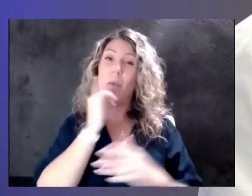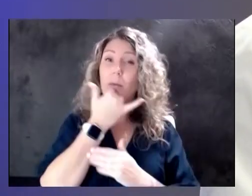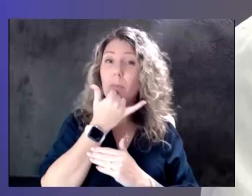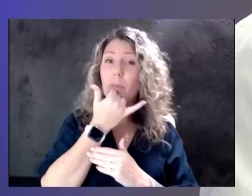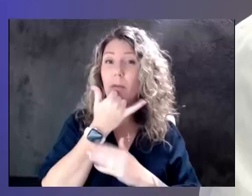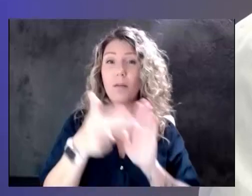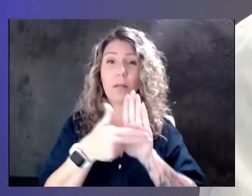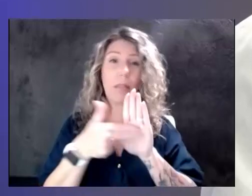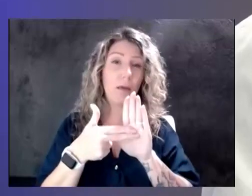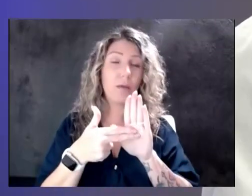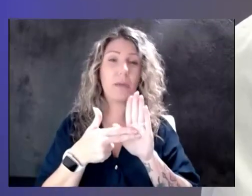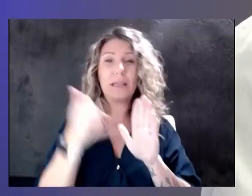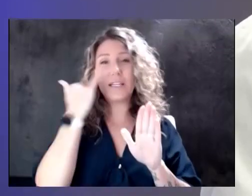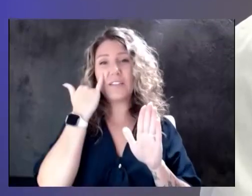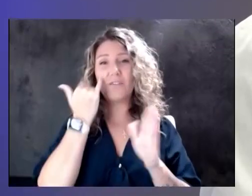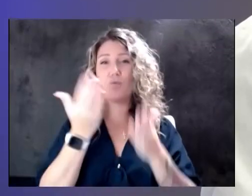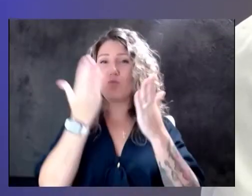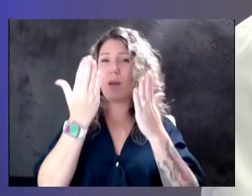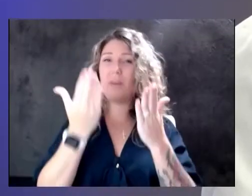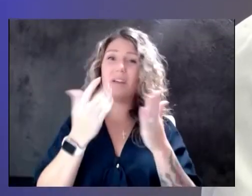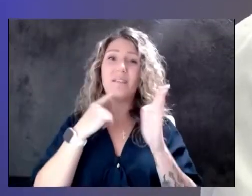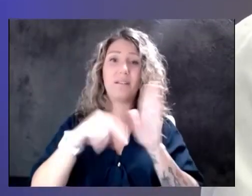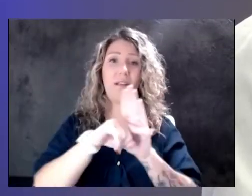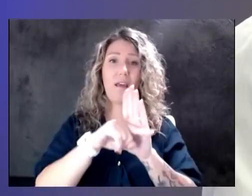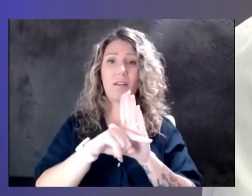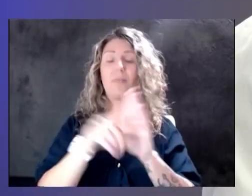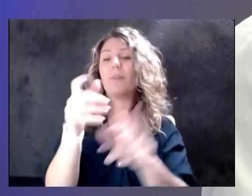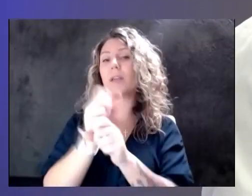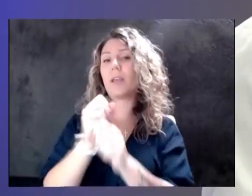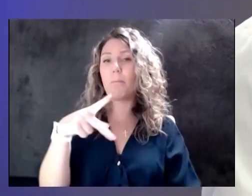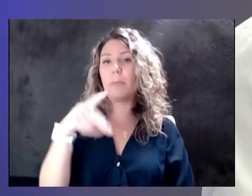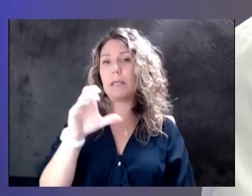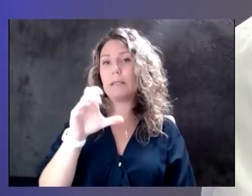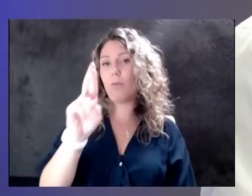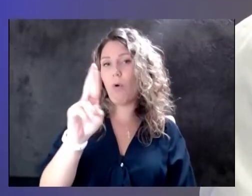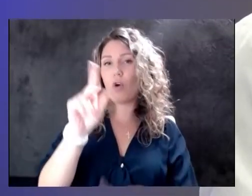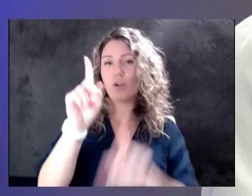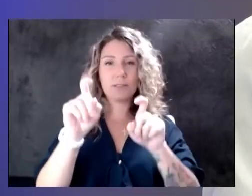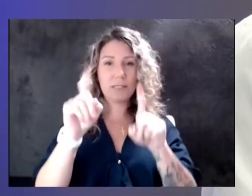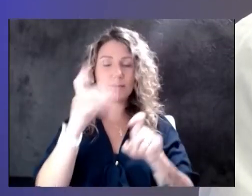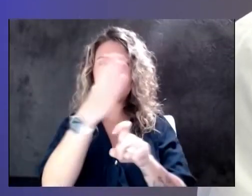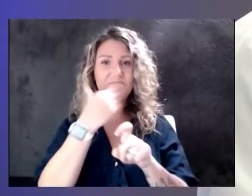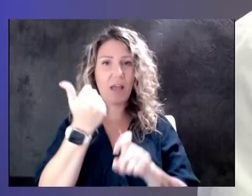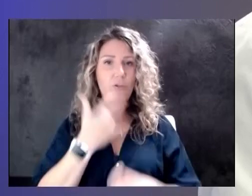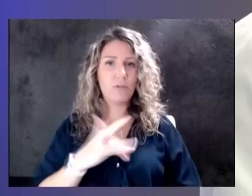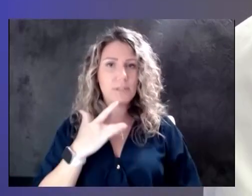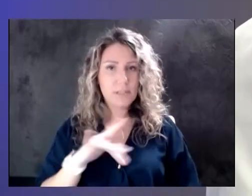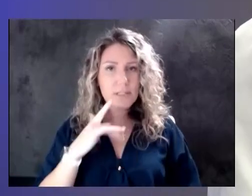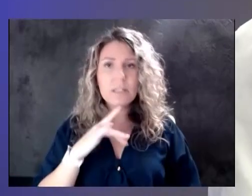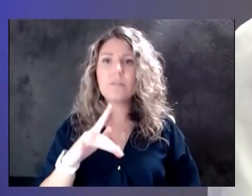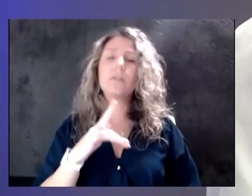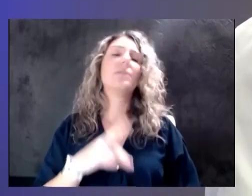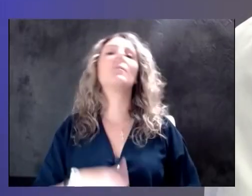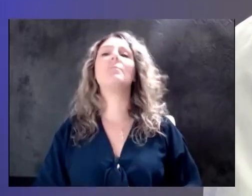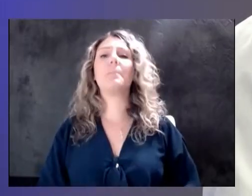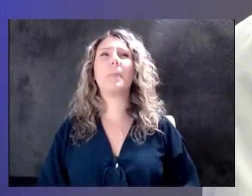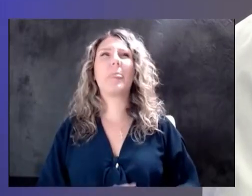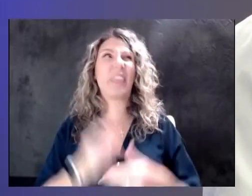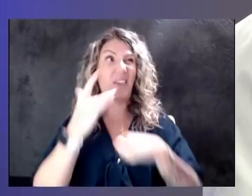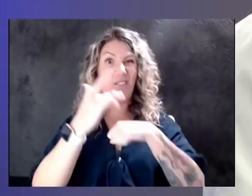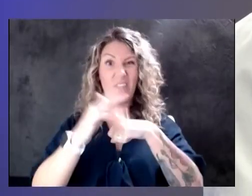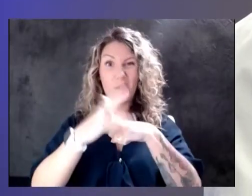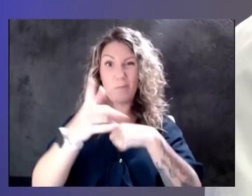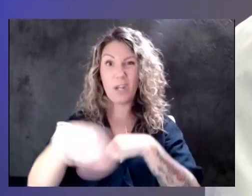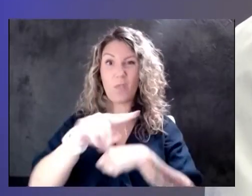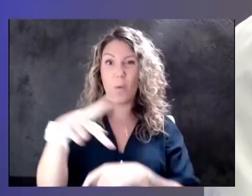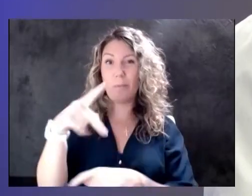get a negative, you go and you get a PCR test, because those have much better sensitivity. I think the availability of those PCR tests